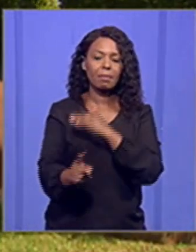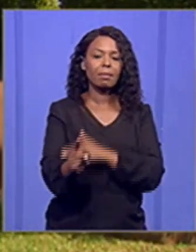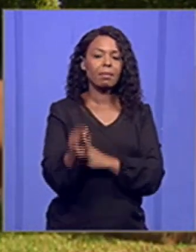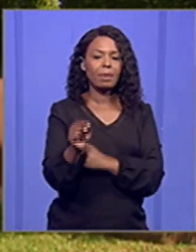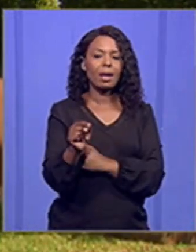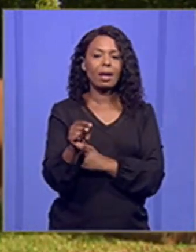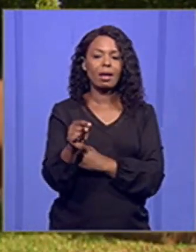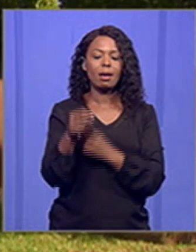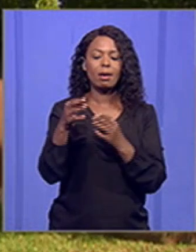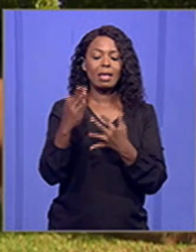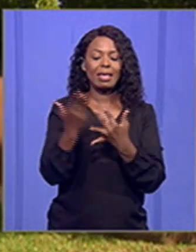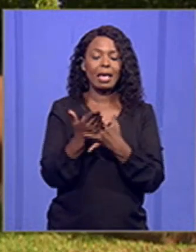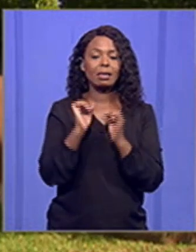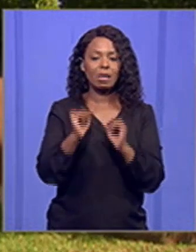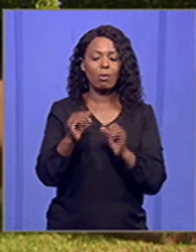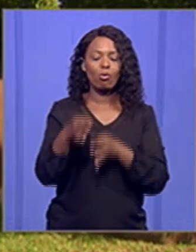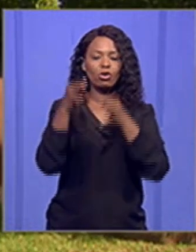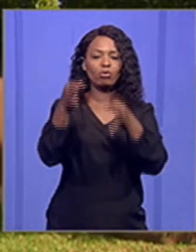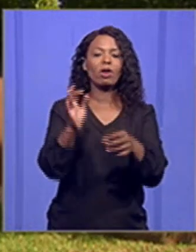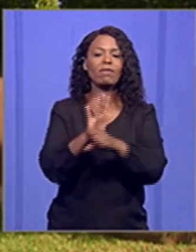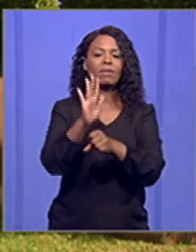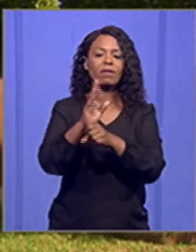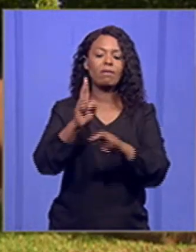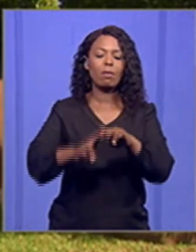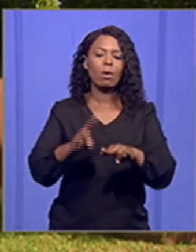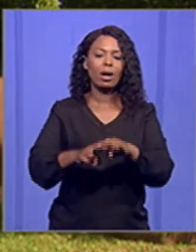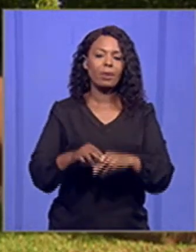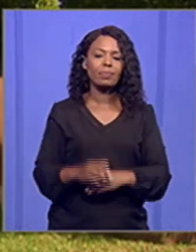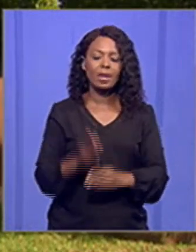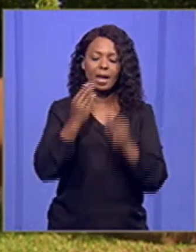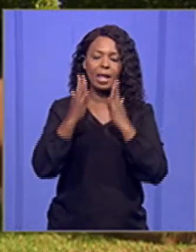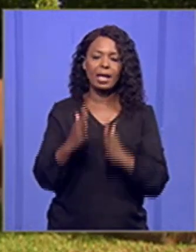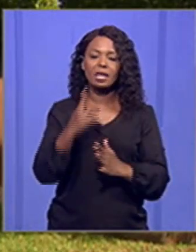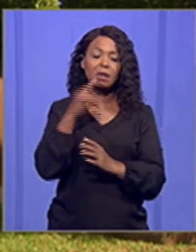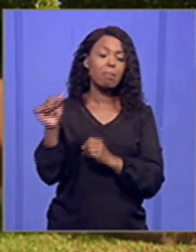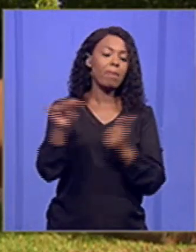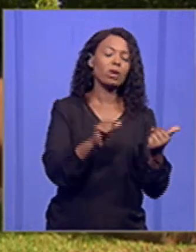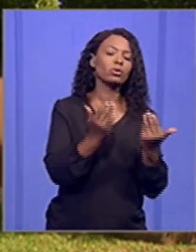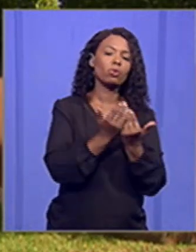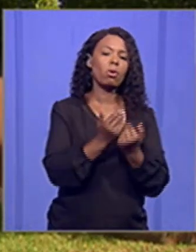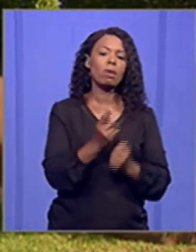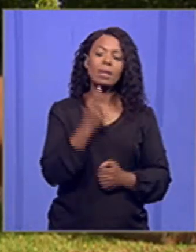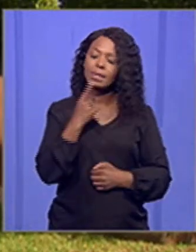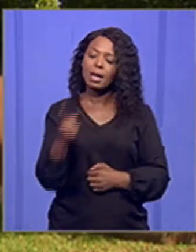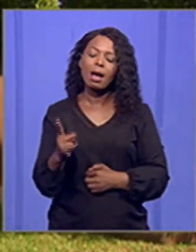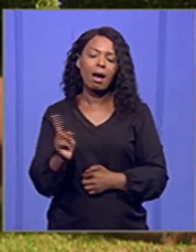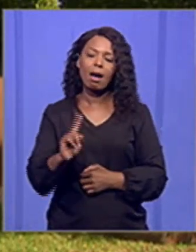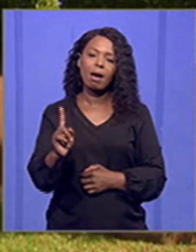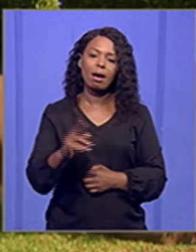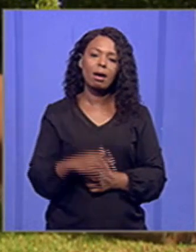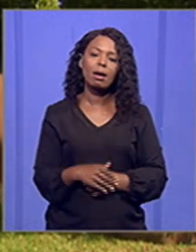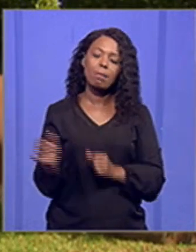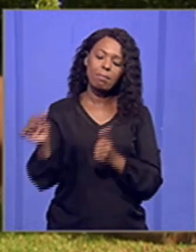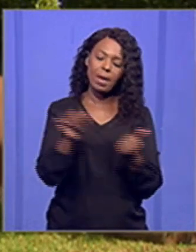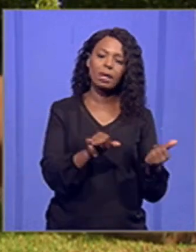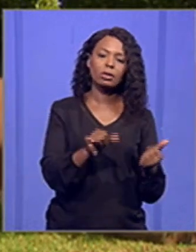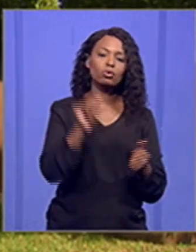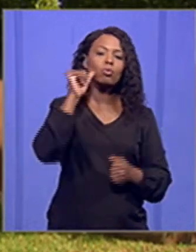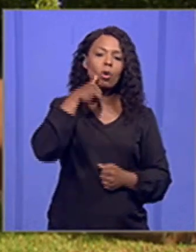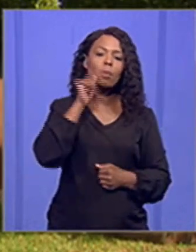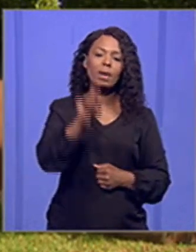to the 15th of February. Now, learners were saying they're not going back to school, and we said no, they need to come back